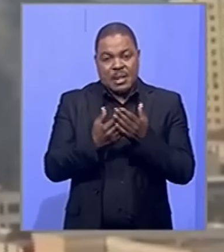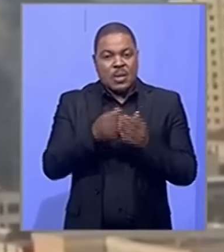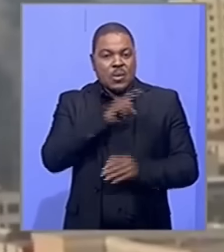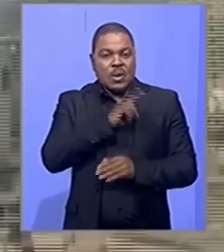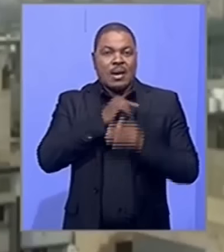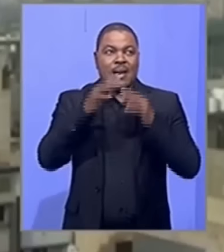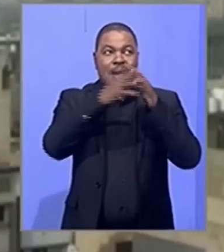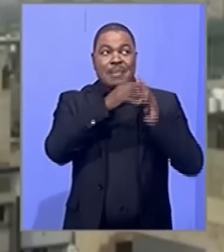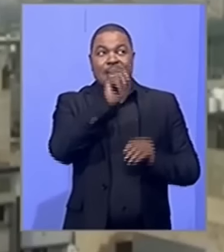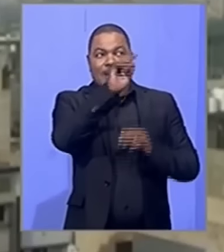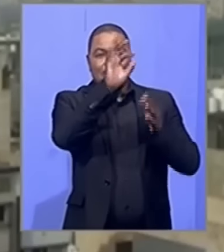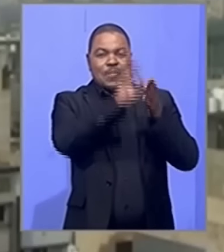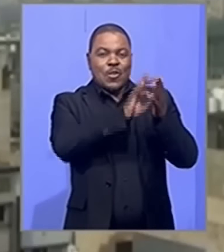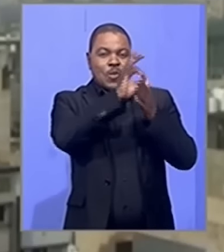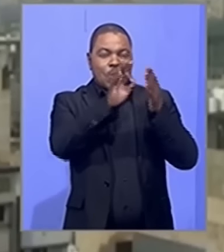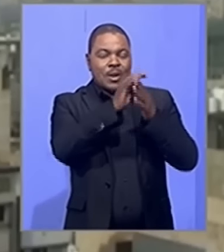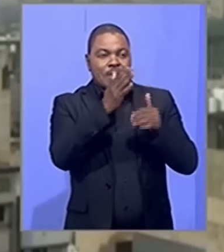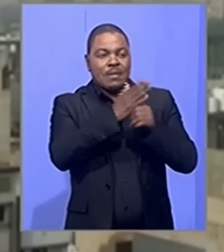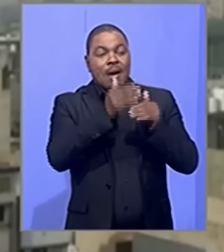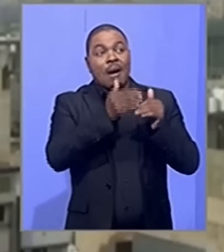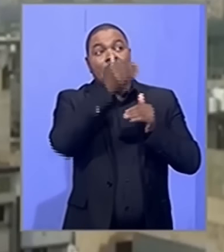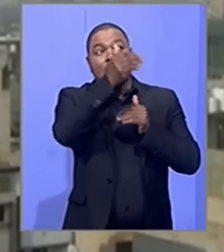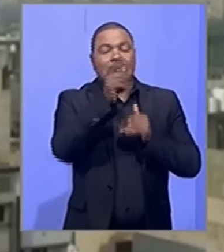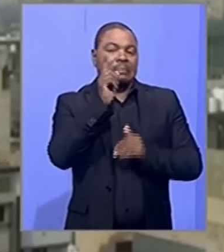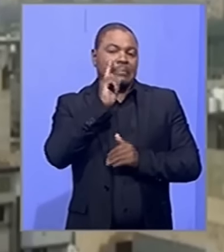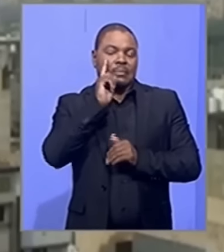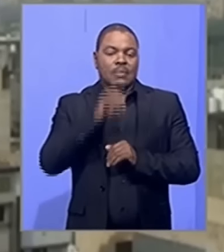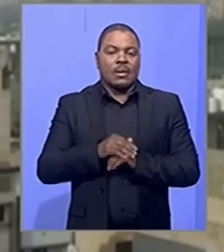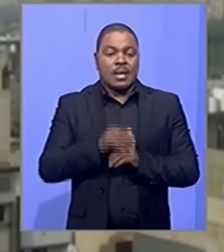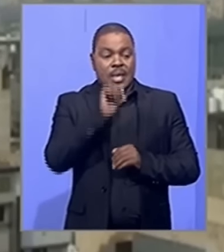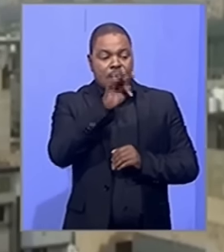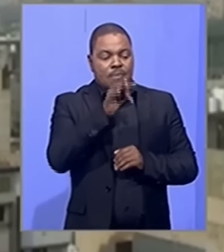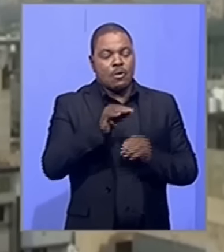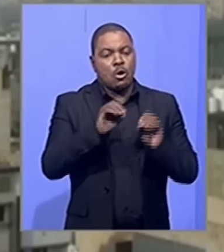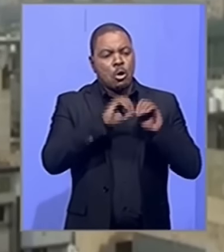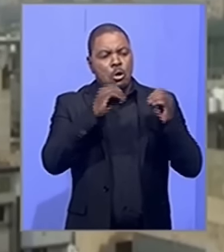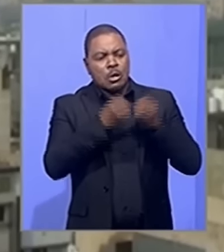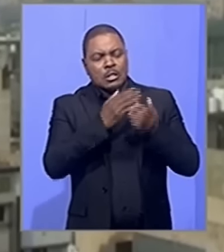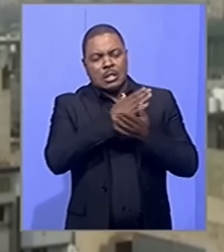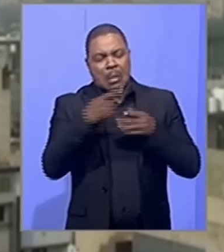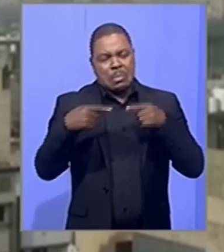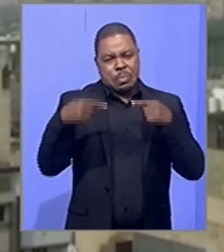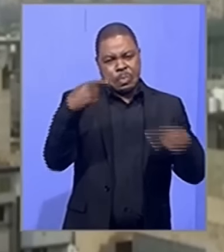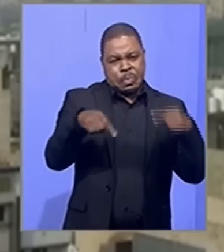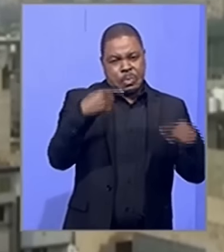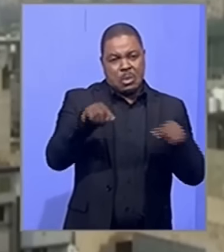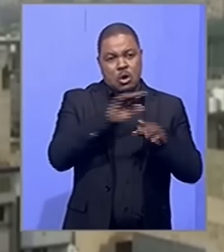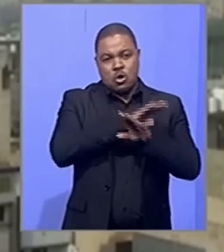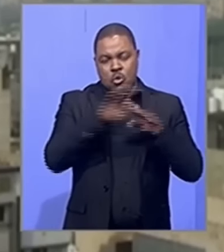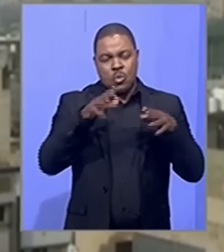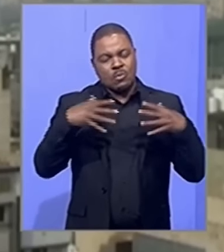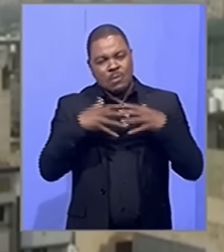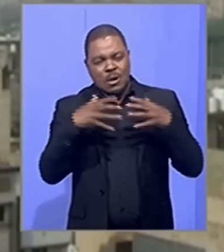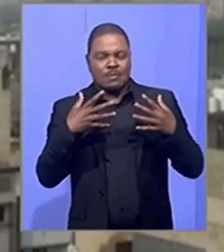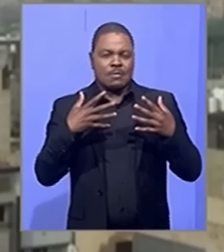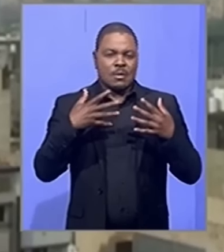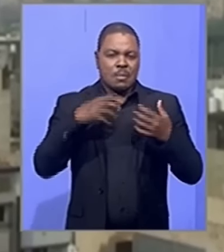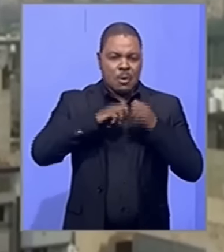tsa Amerika tse tla ba ha moraonyana monongwaha ha eba mekga e na le ngongoreho ka taba ena e sa ikemisetsa ho fetola